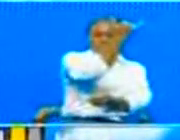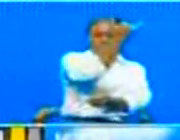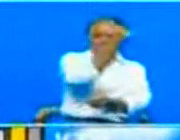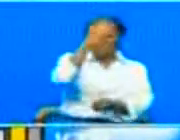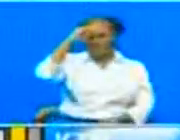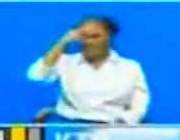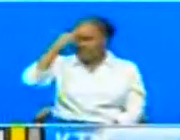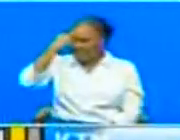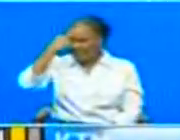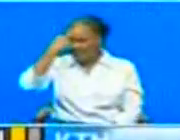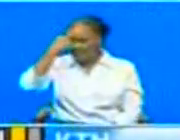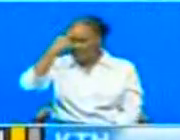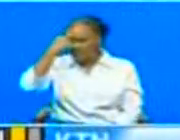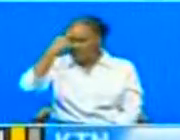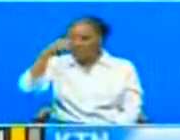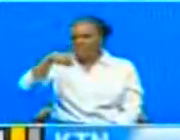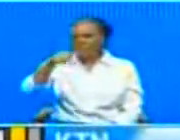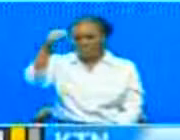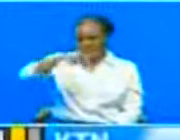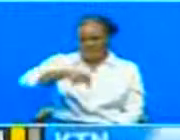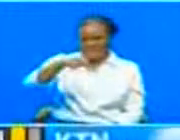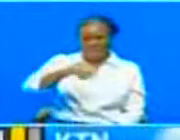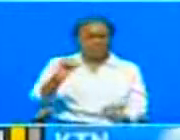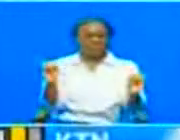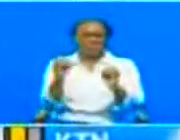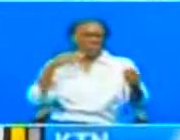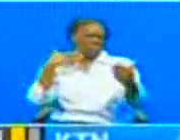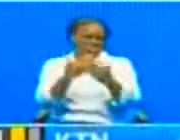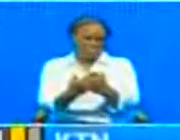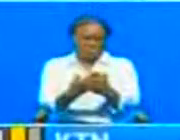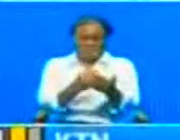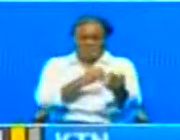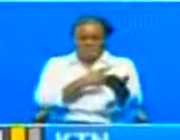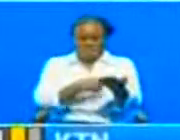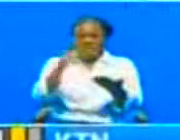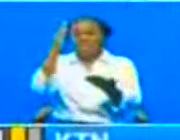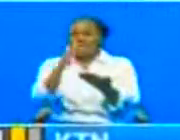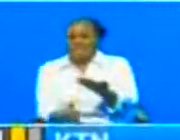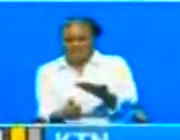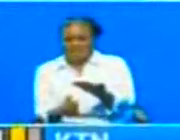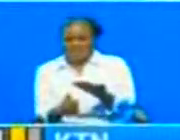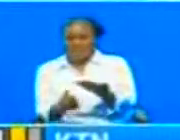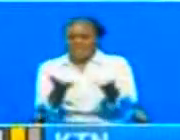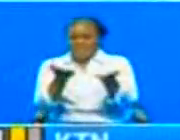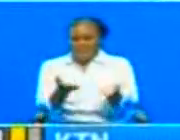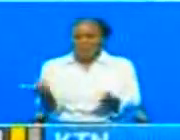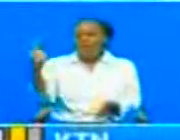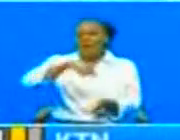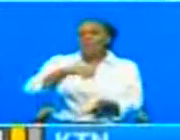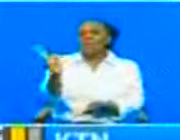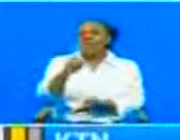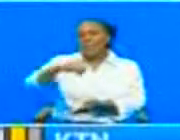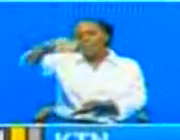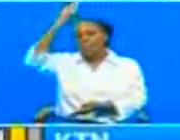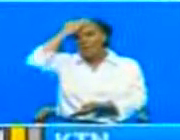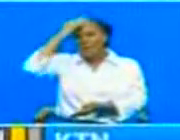India, and he will not be here until the end of the week, so we slotted him to come before us on